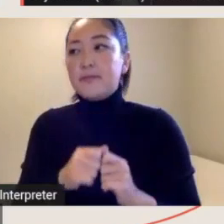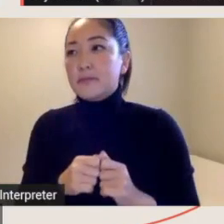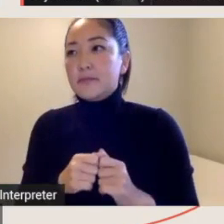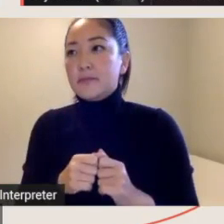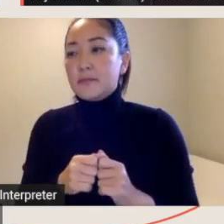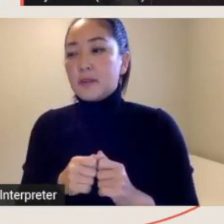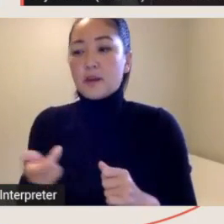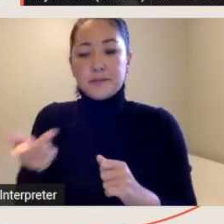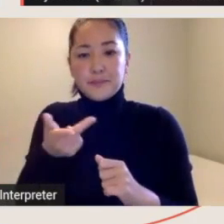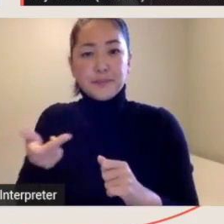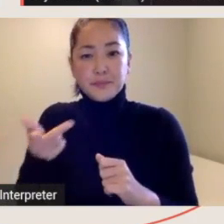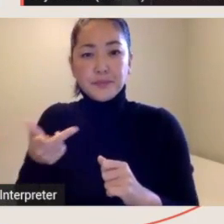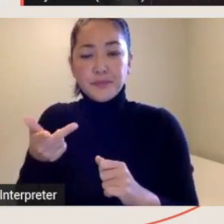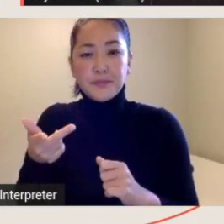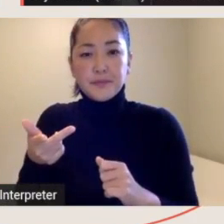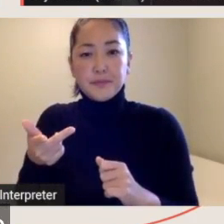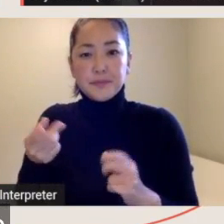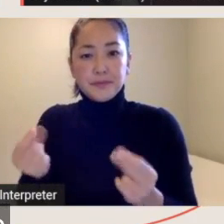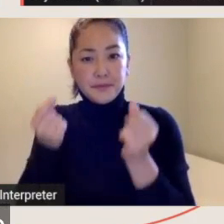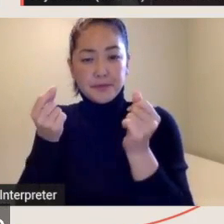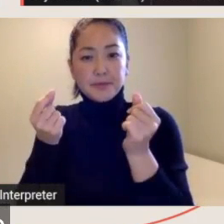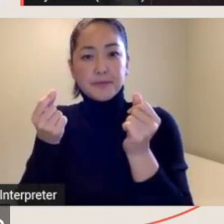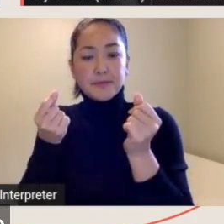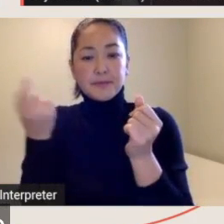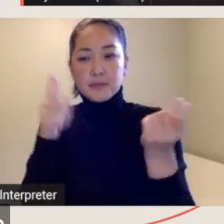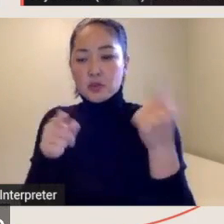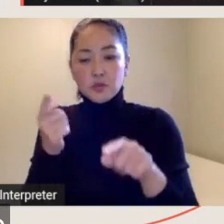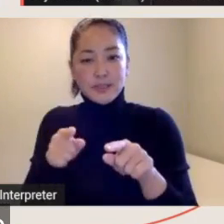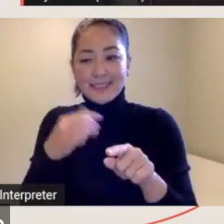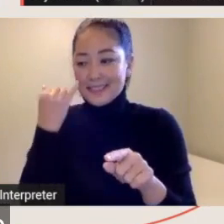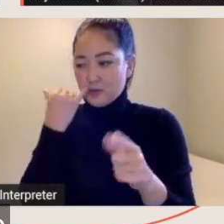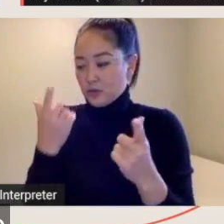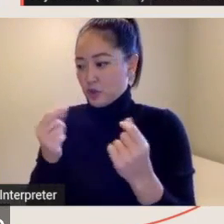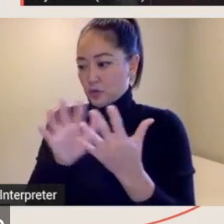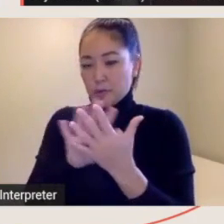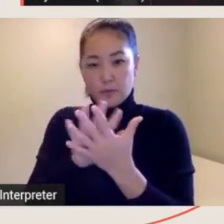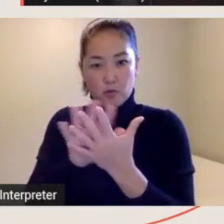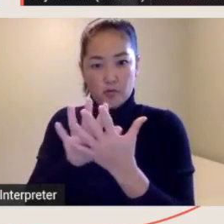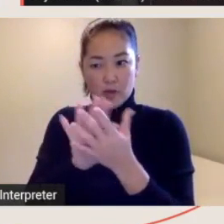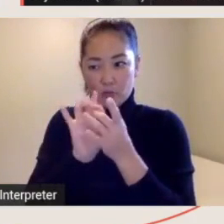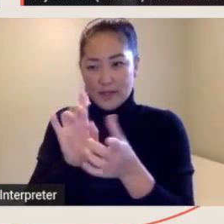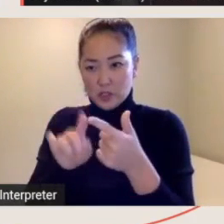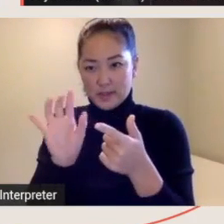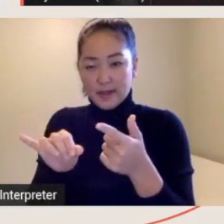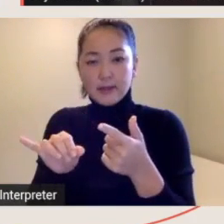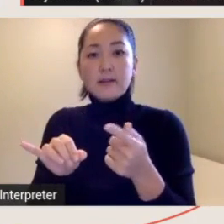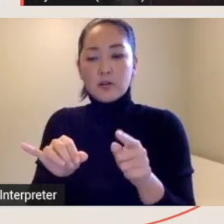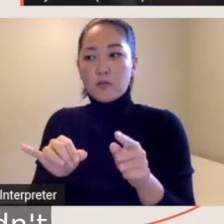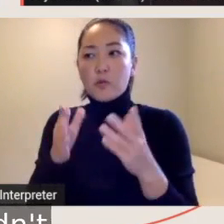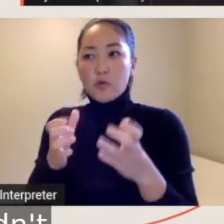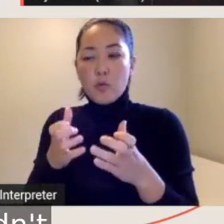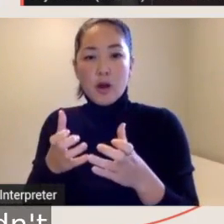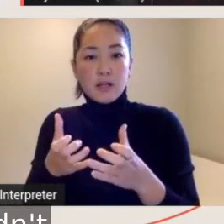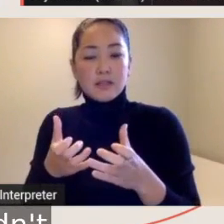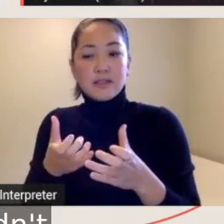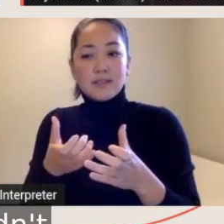like, I mean, the three of us, we kind of immediately agreed that if we were going to make a film about that, it was going to be to tell her story and